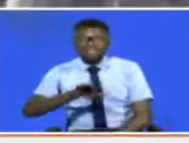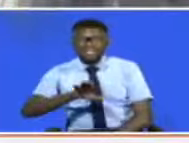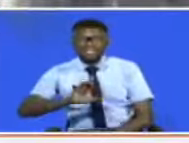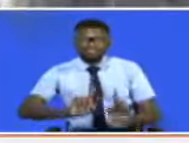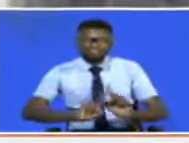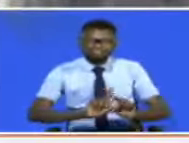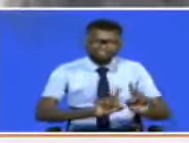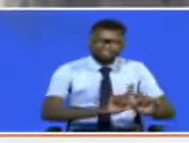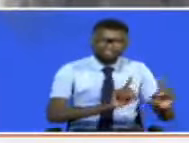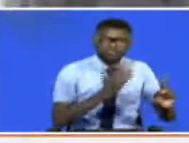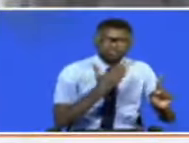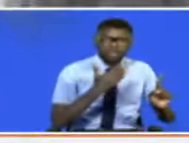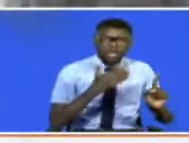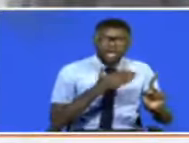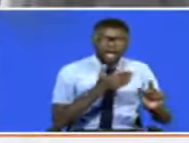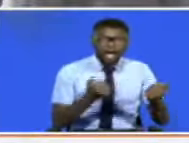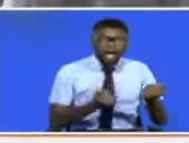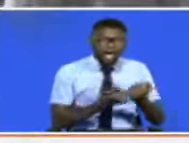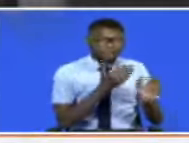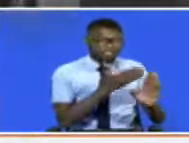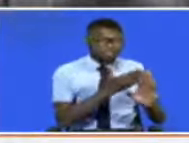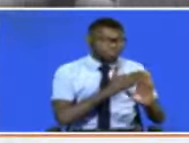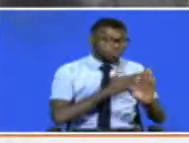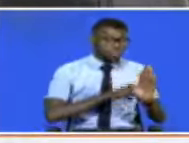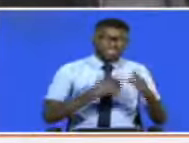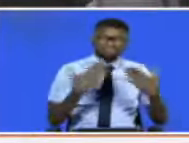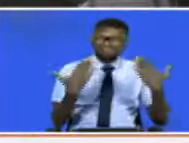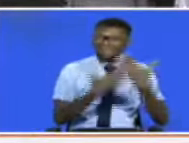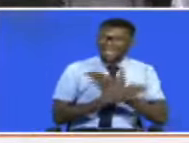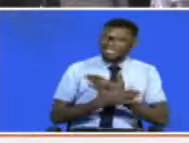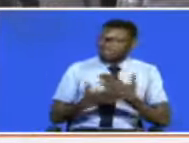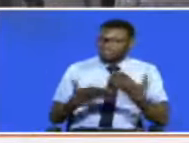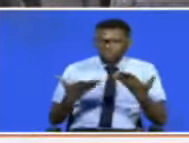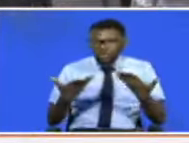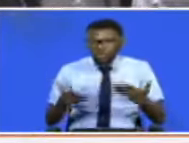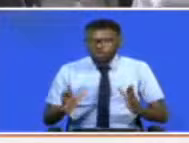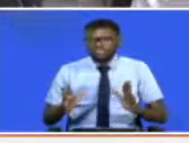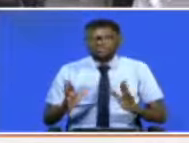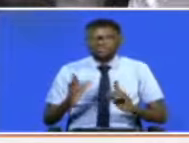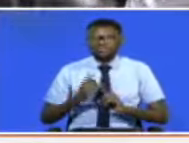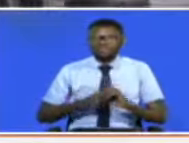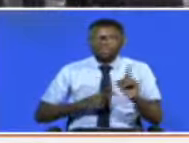after they went missing the previous night from their home in Eastleigh Estate, Nairobi.